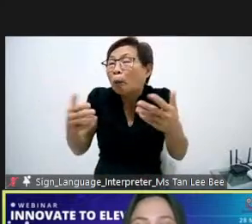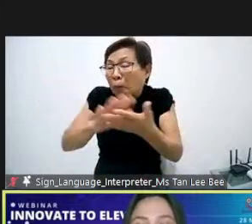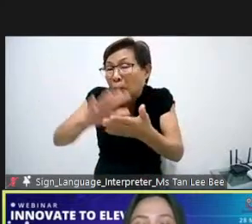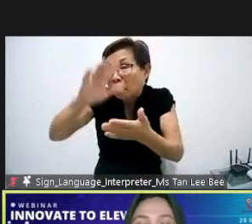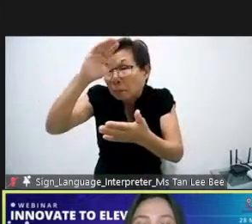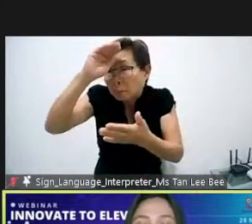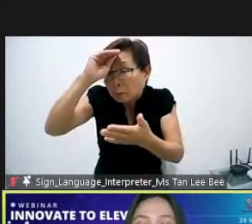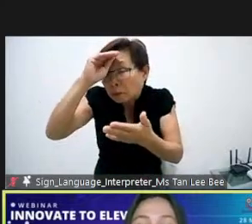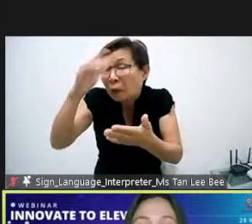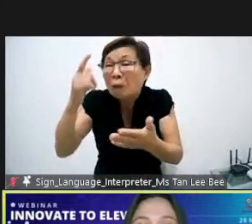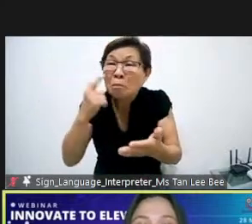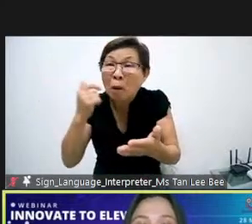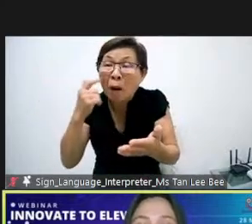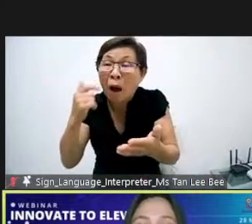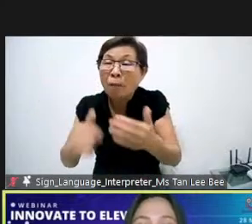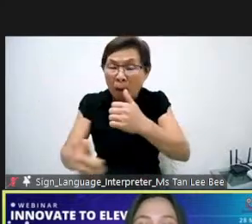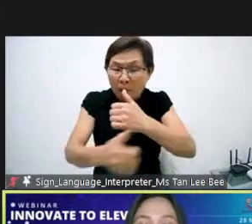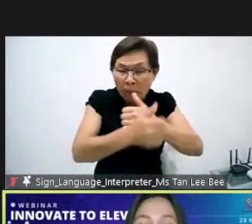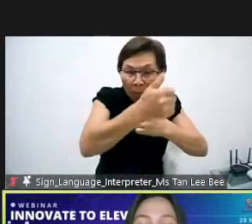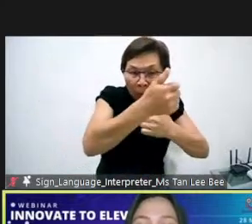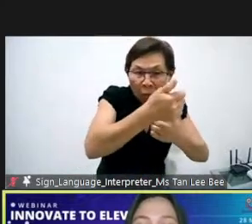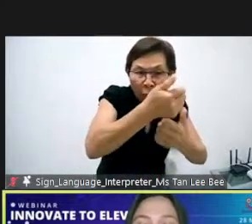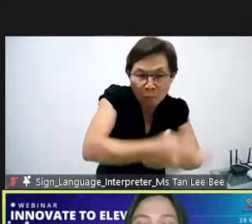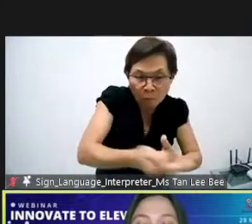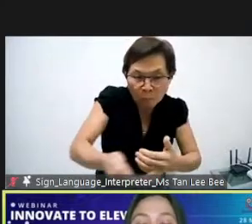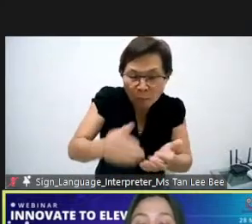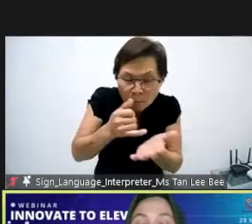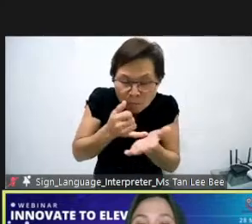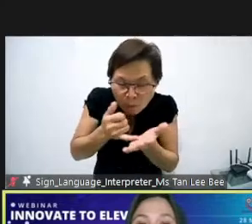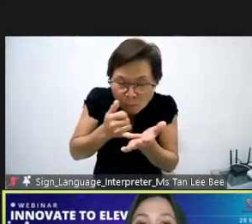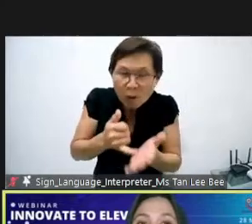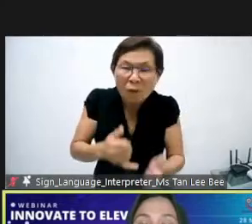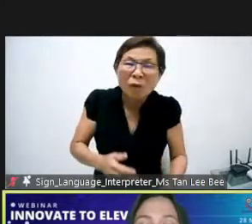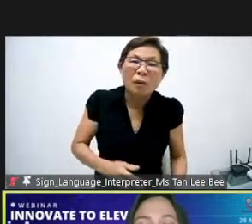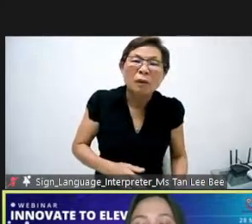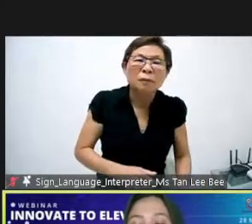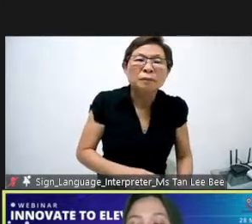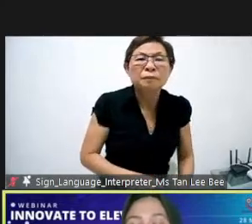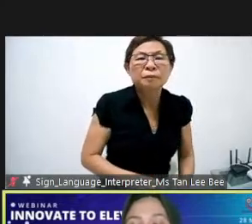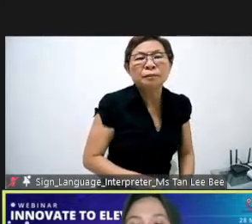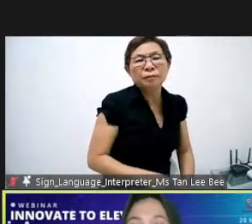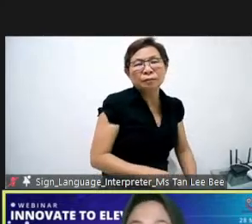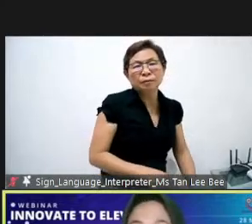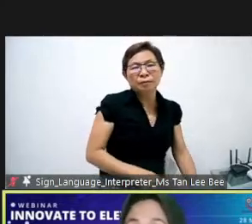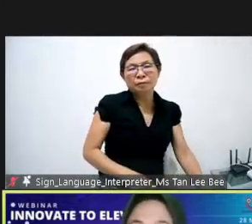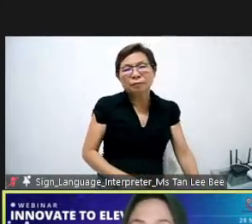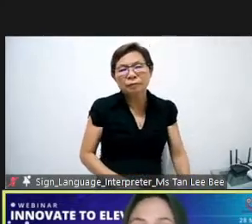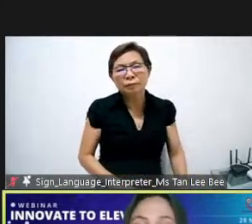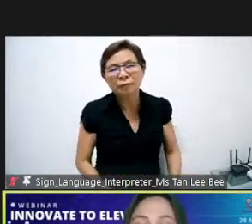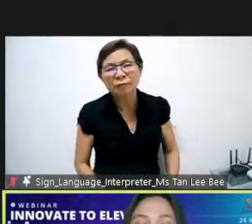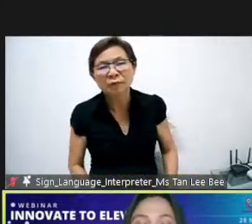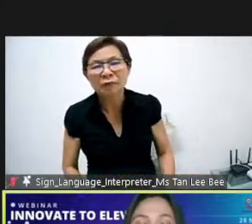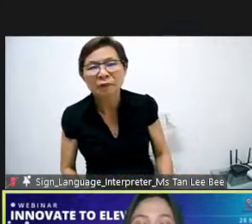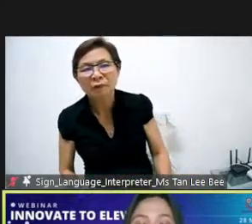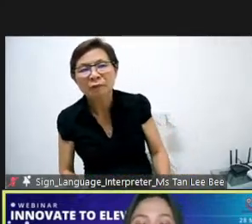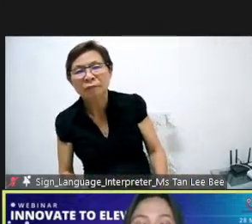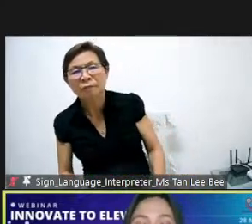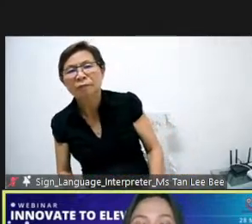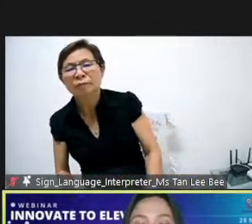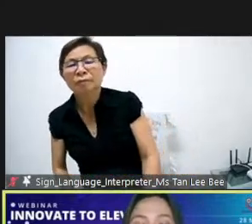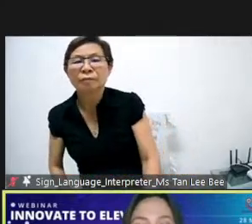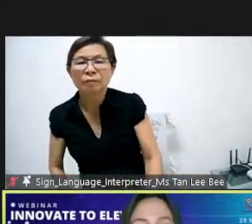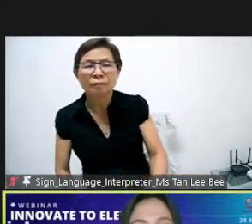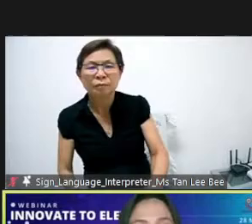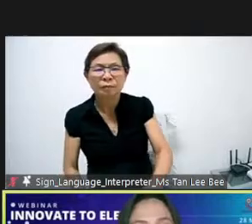additive according to their own version of the understanding.